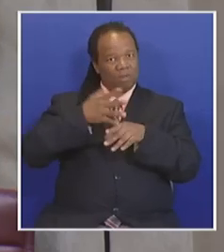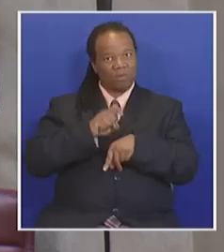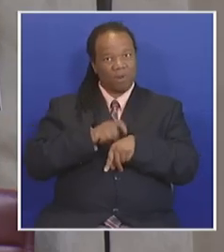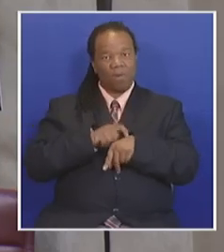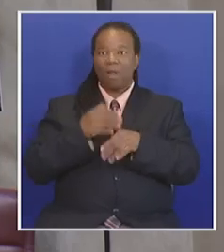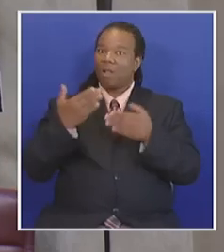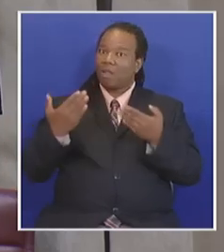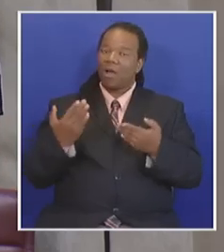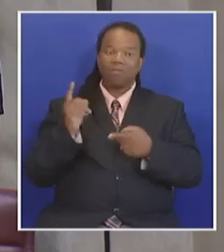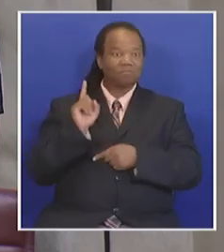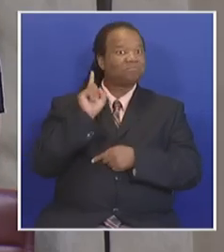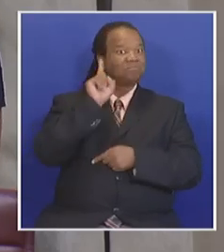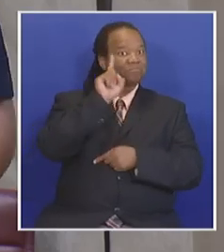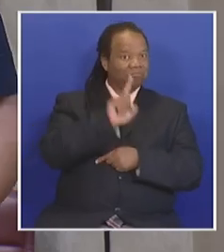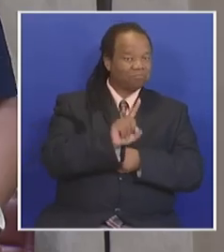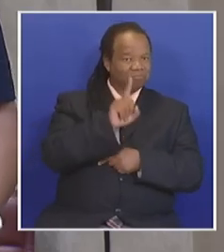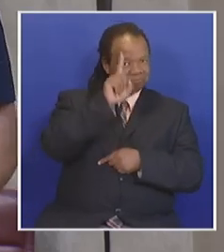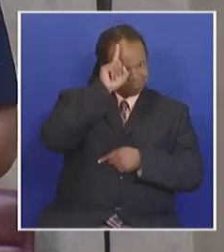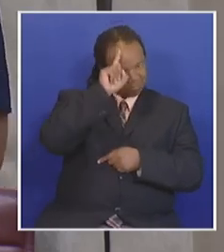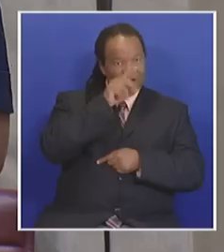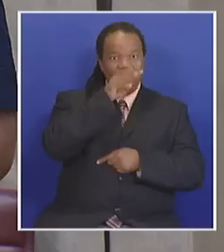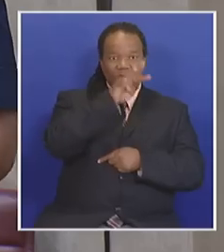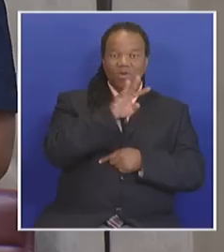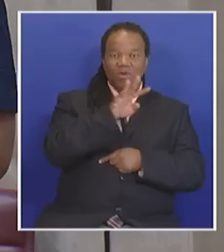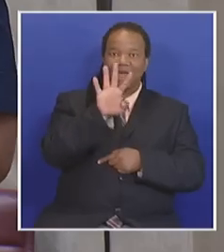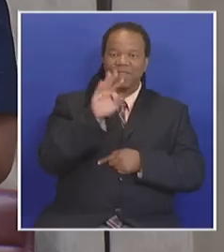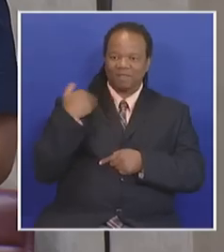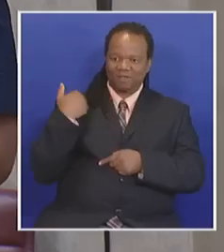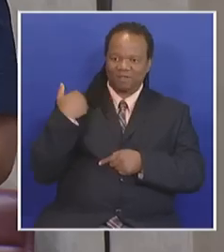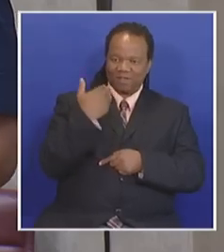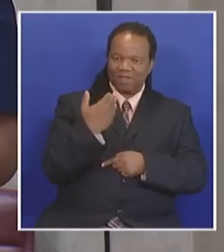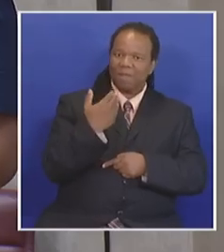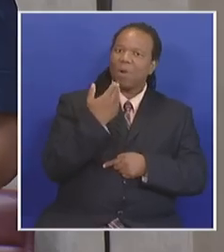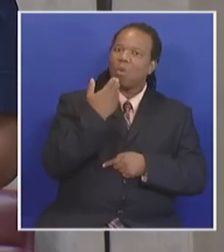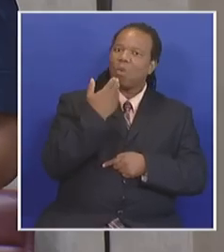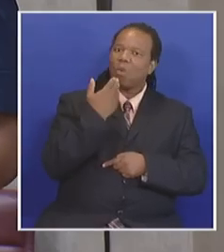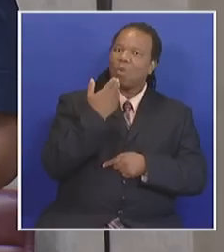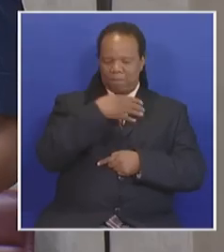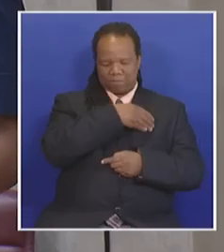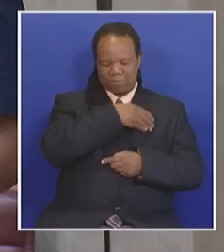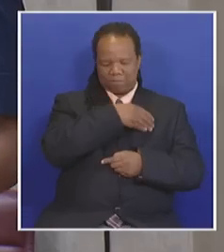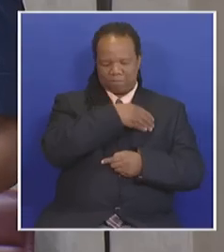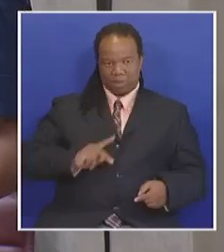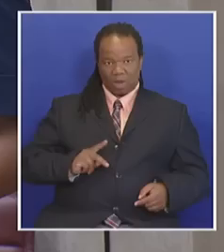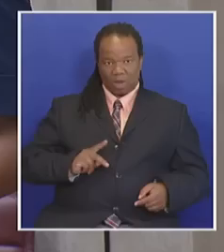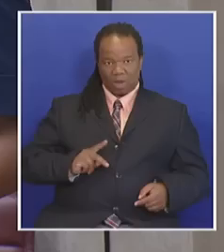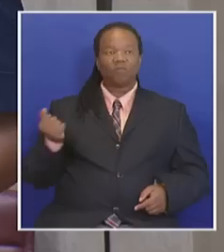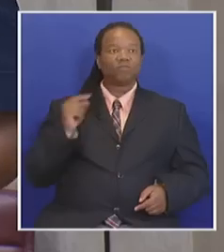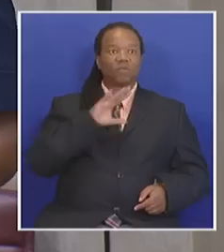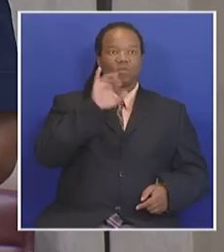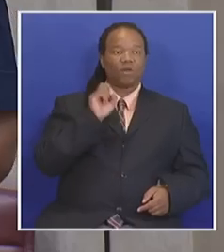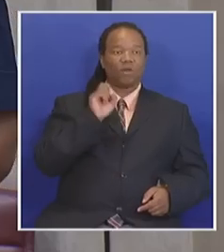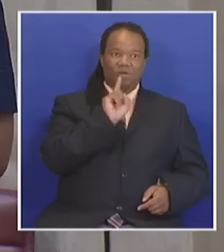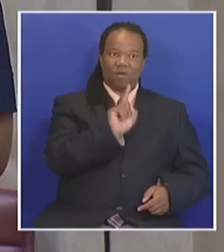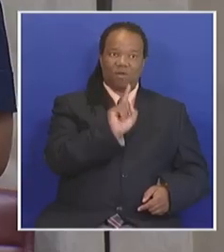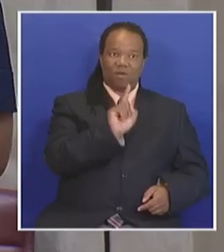addressed for the first time in its 49 years of history by South African head of state drawn from amongst African majority of what is